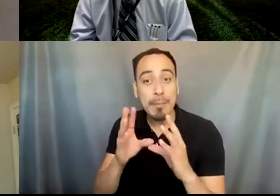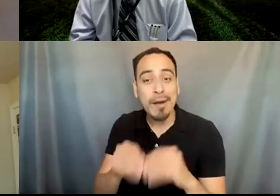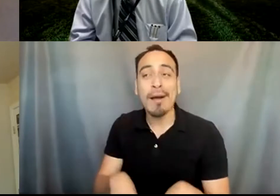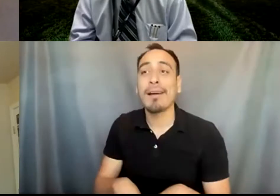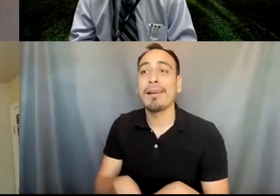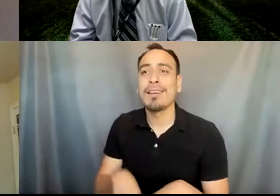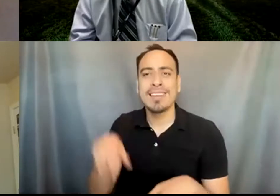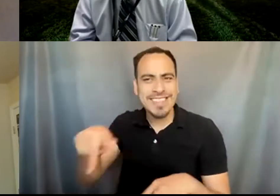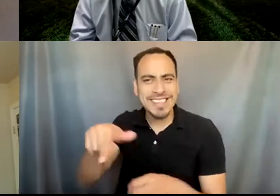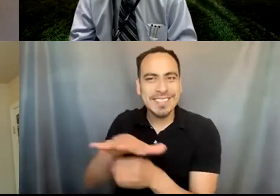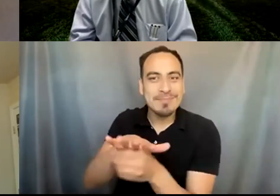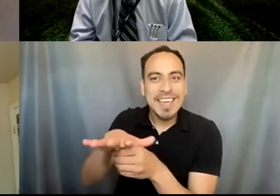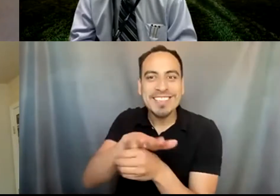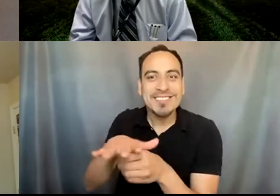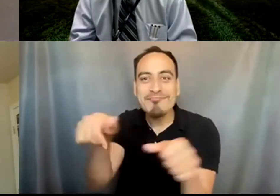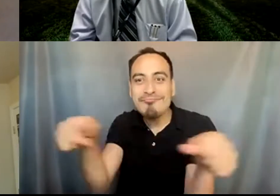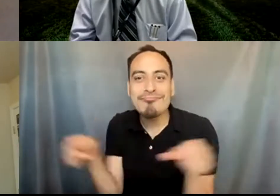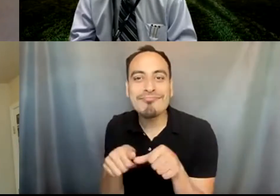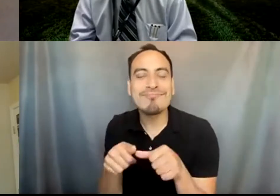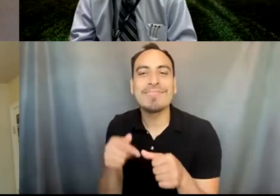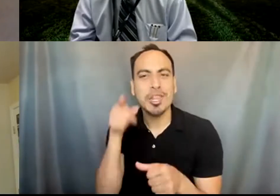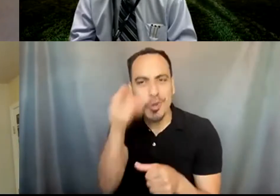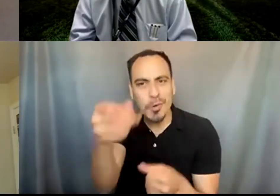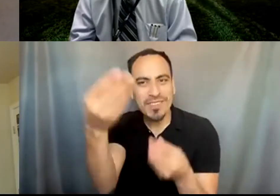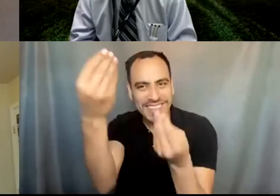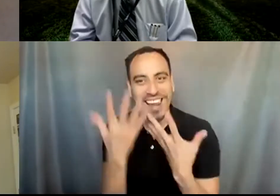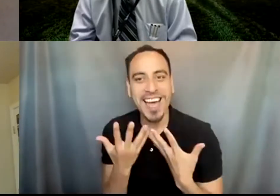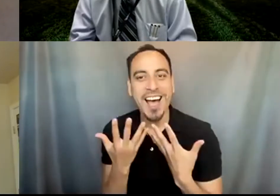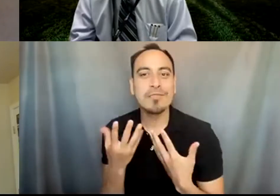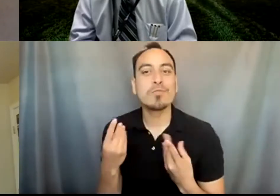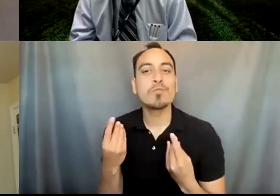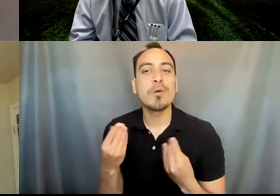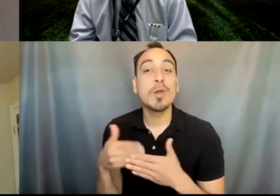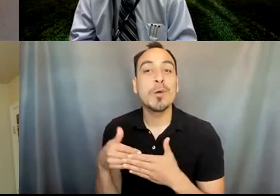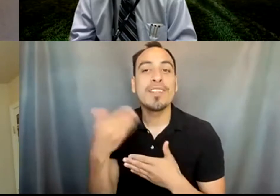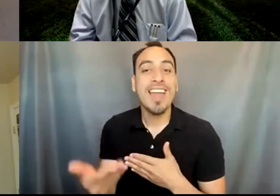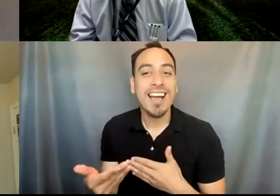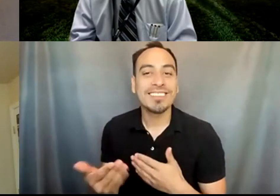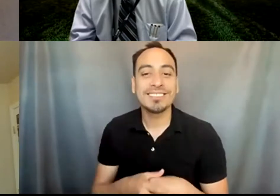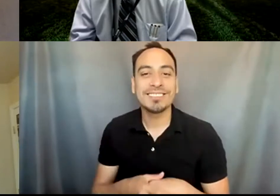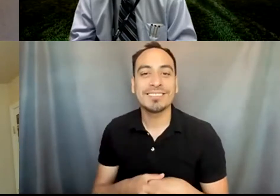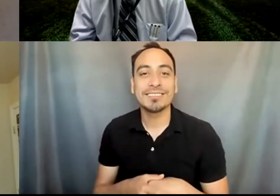give us a sense of where we should go from here. So I'm going to launch a quick poll here.